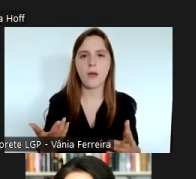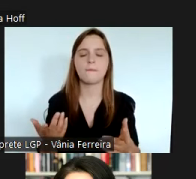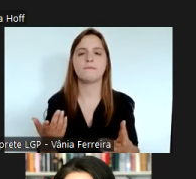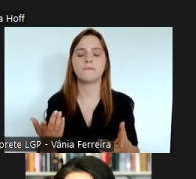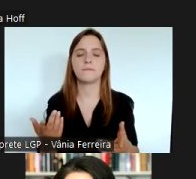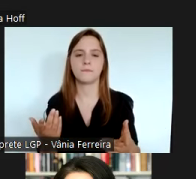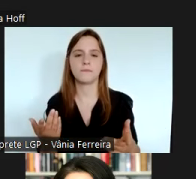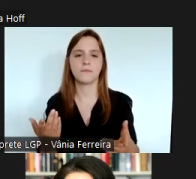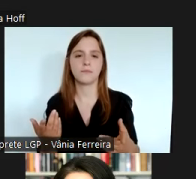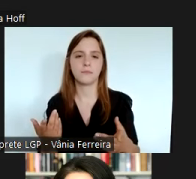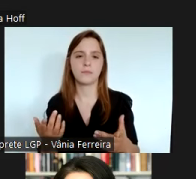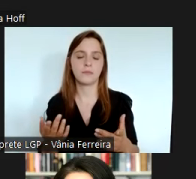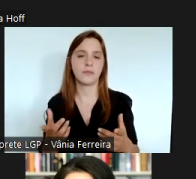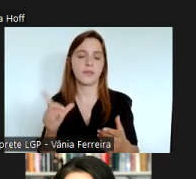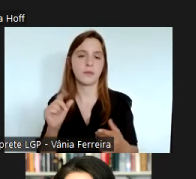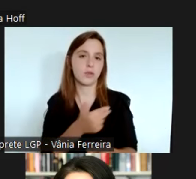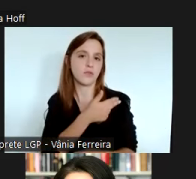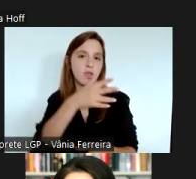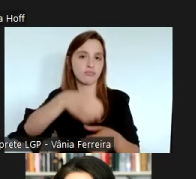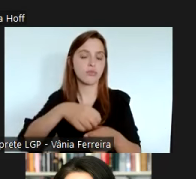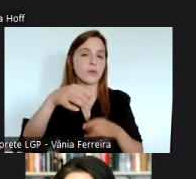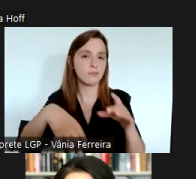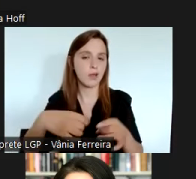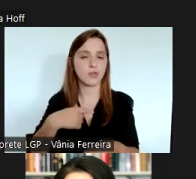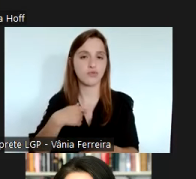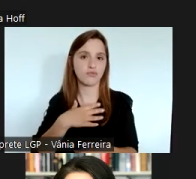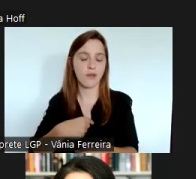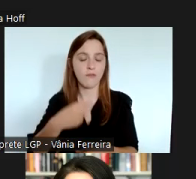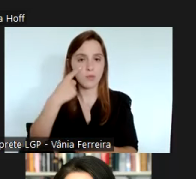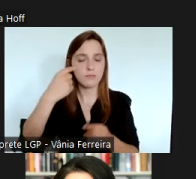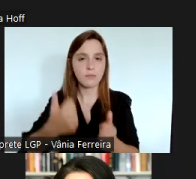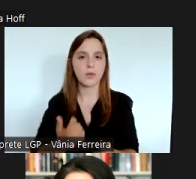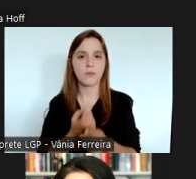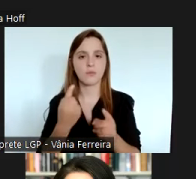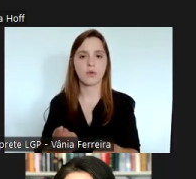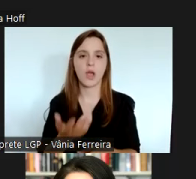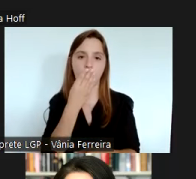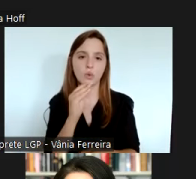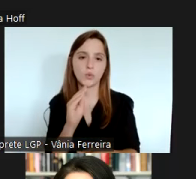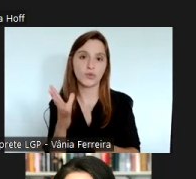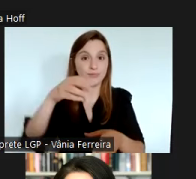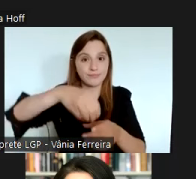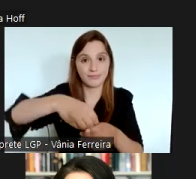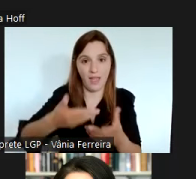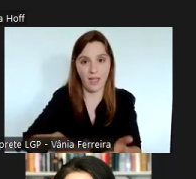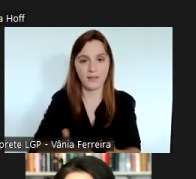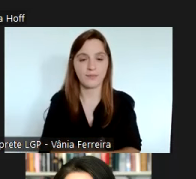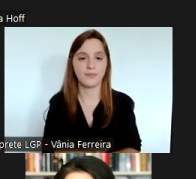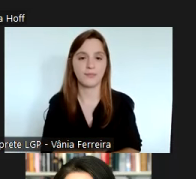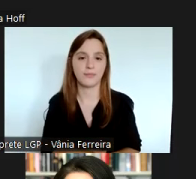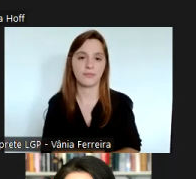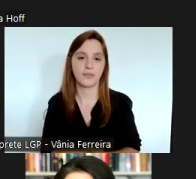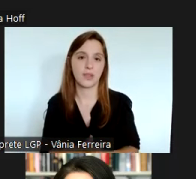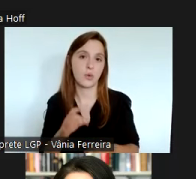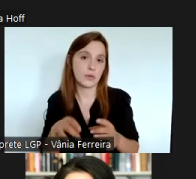what happens at the university, because students are the most important part of that, of what is happening.